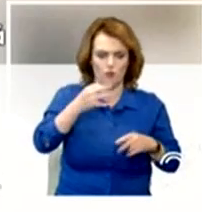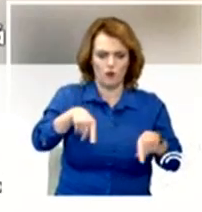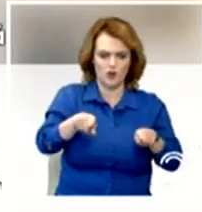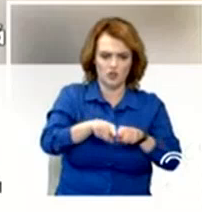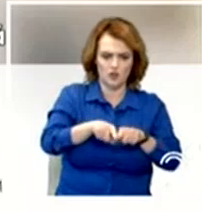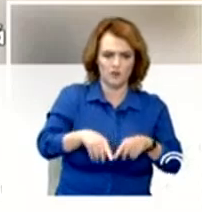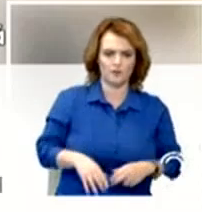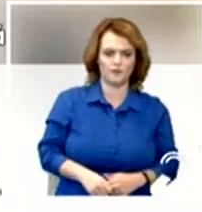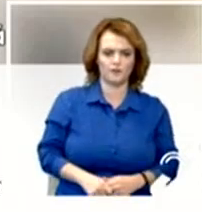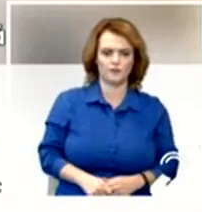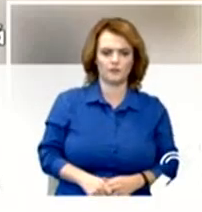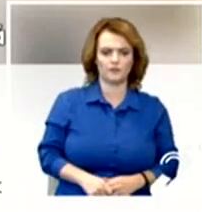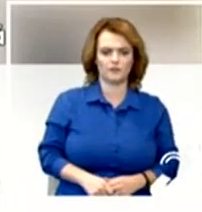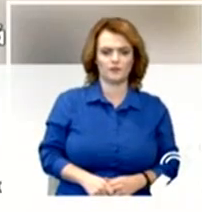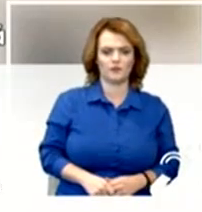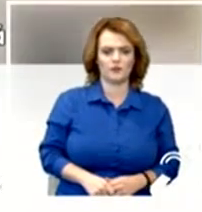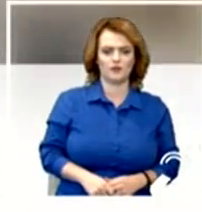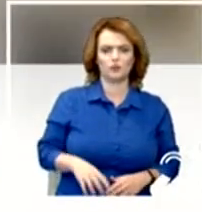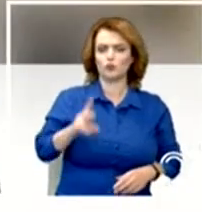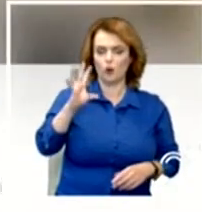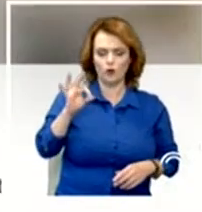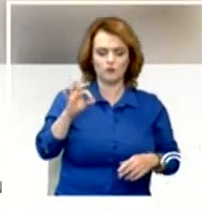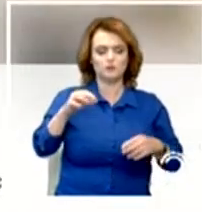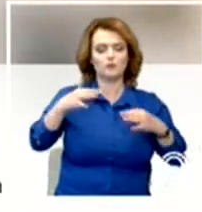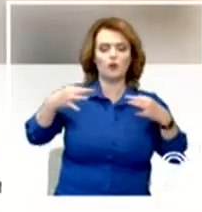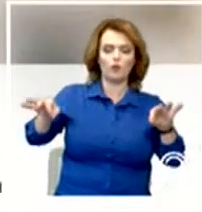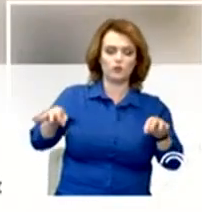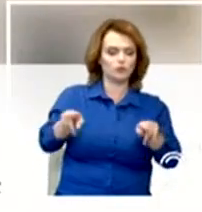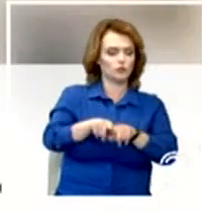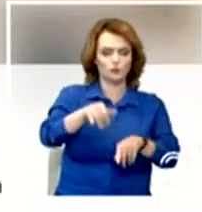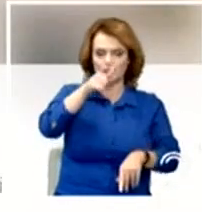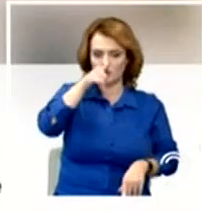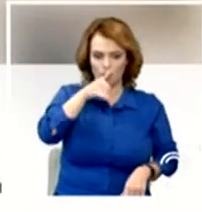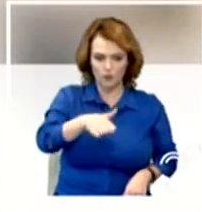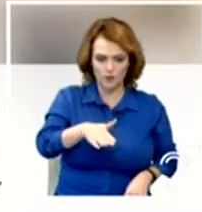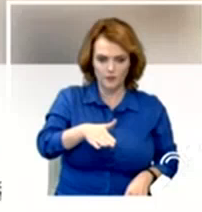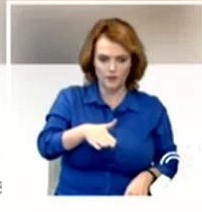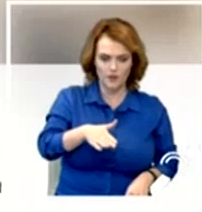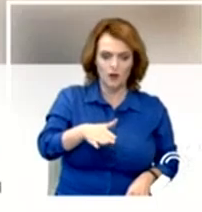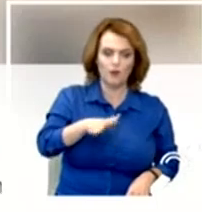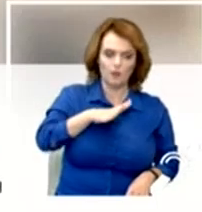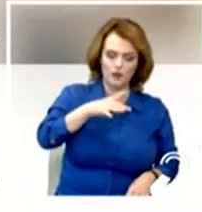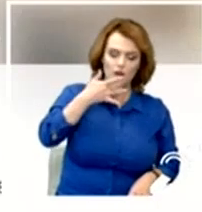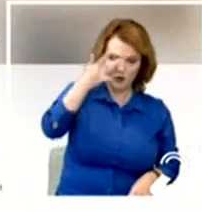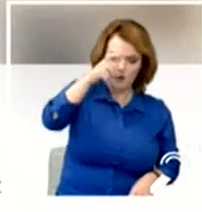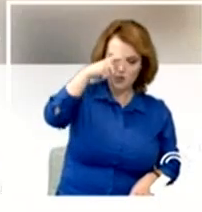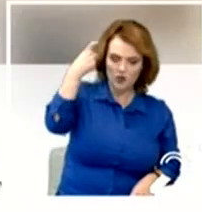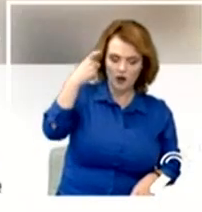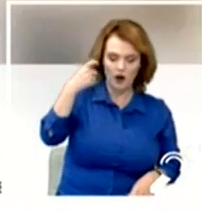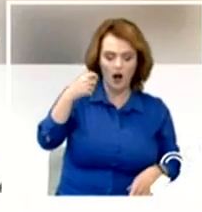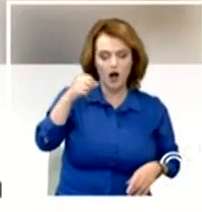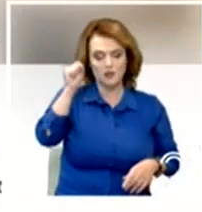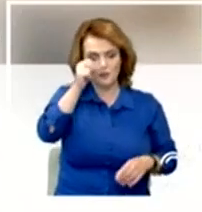know, can we just relax because we had a very warm summer and so winter will be mild. And if you